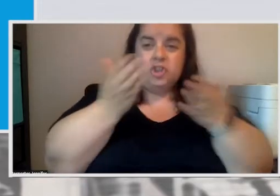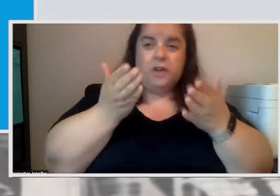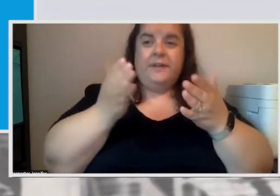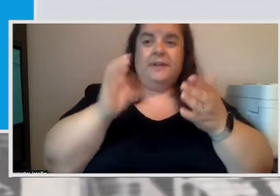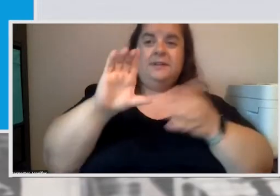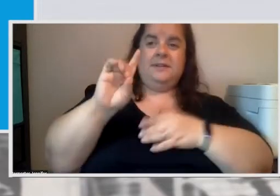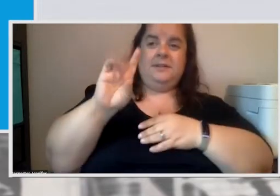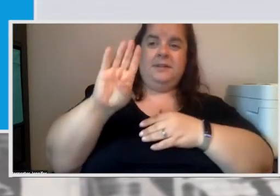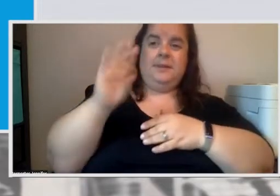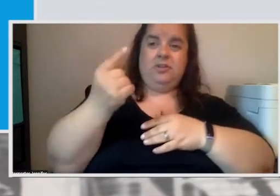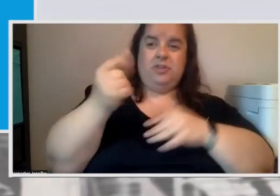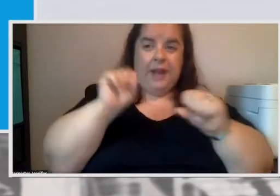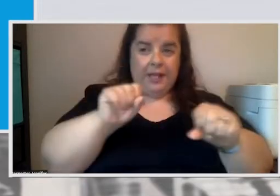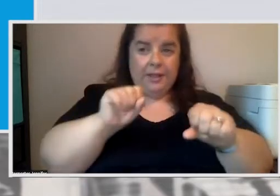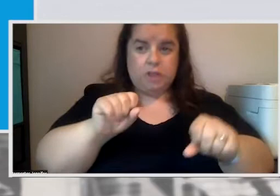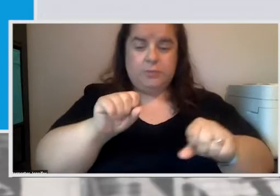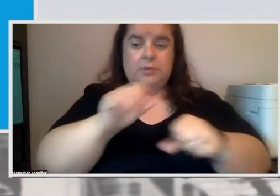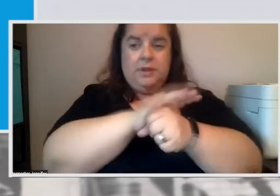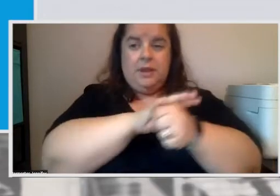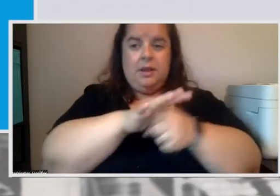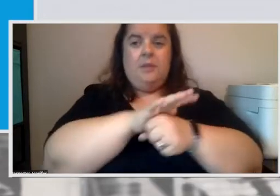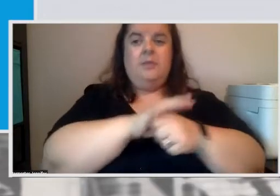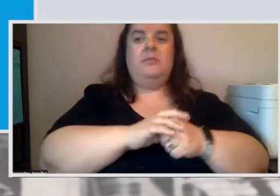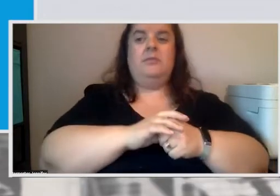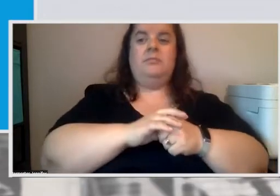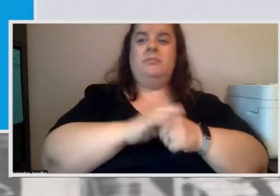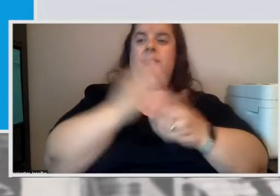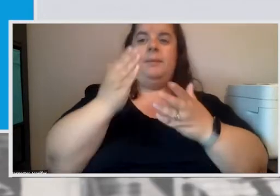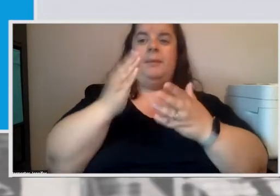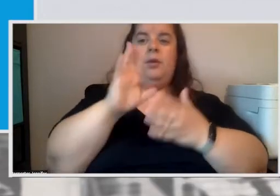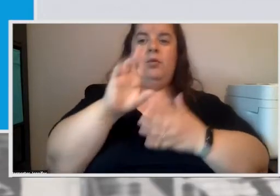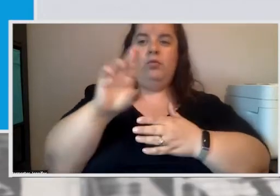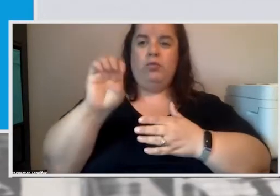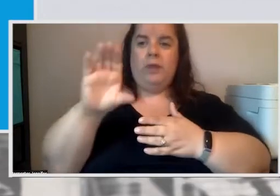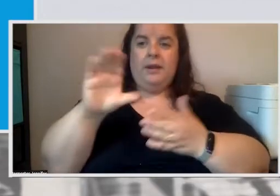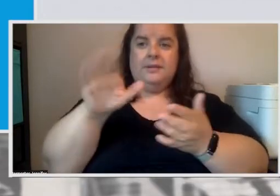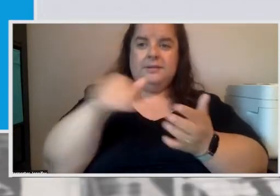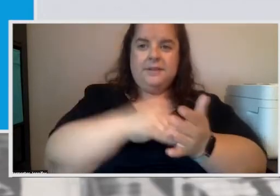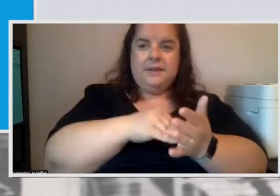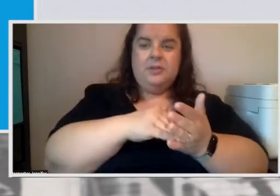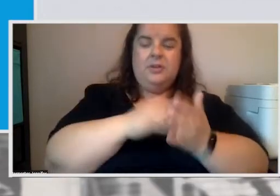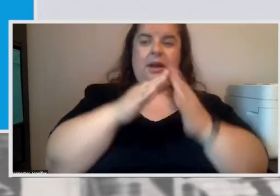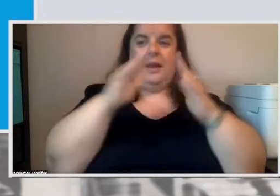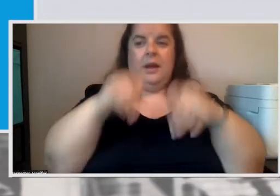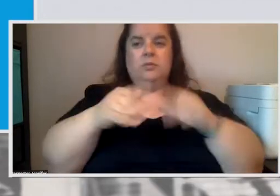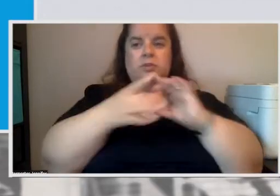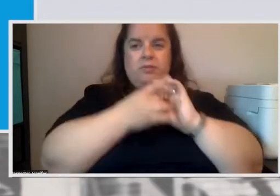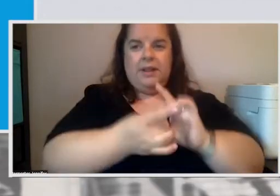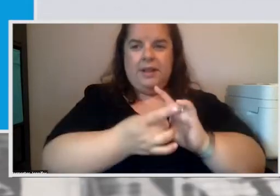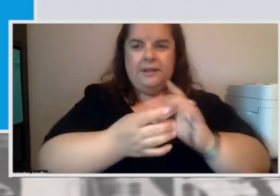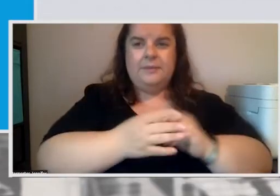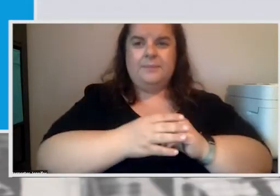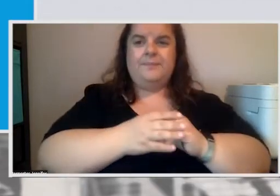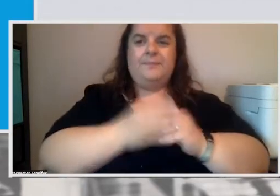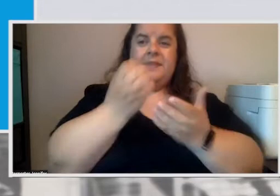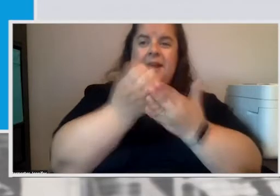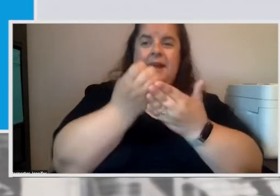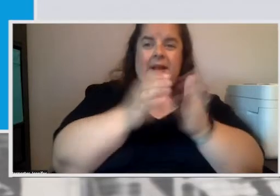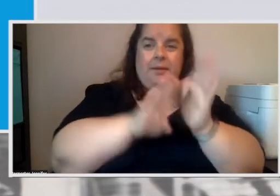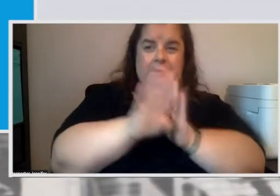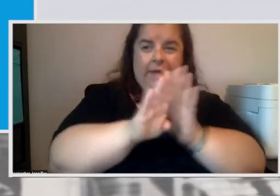be, neighborhood recreation center, housing related activities, economic development